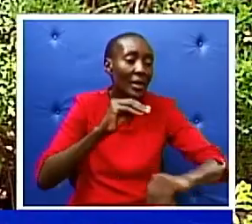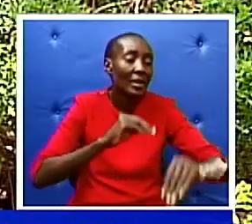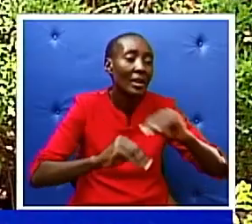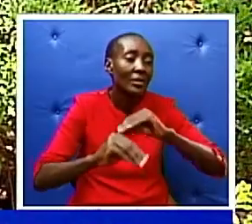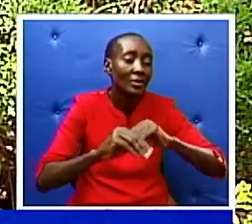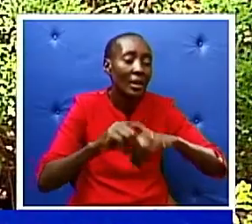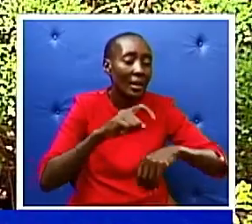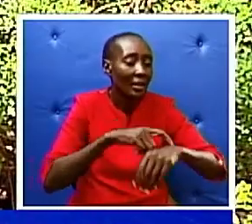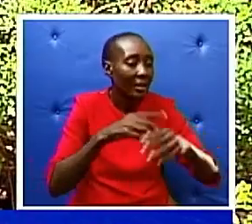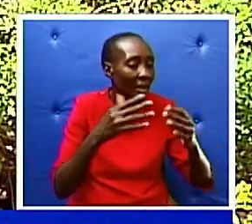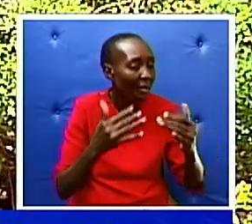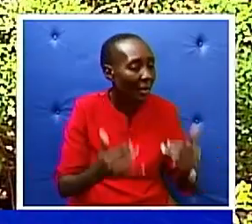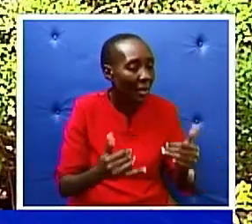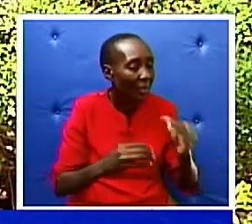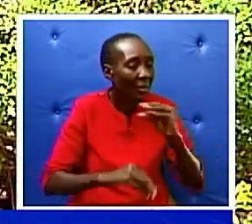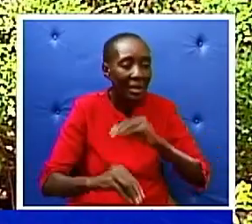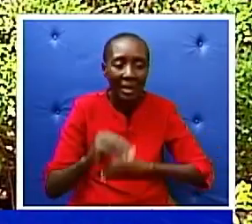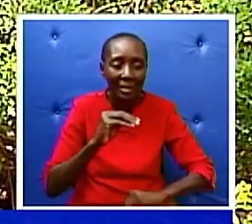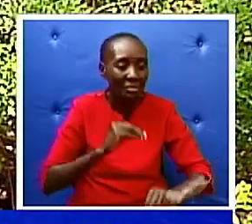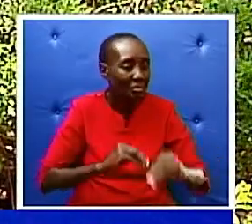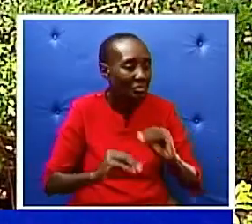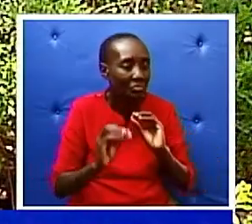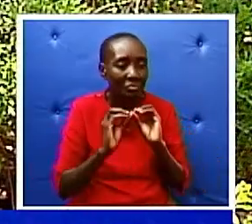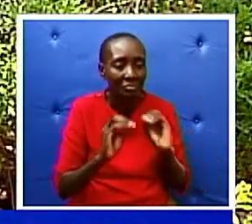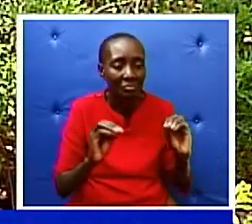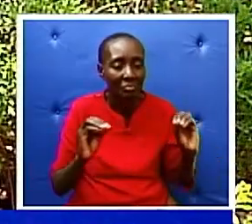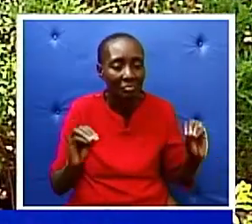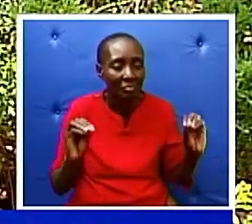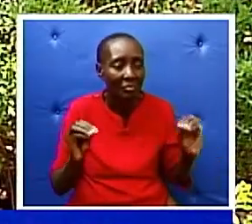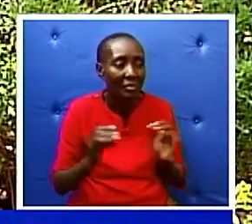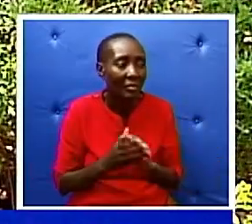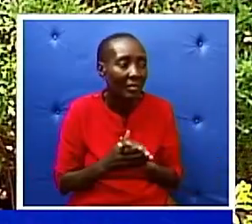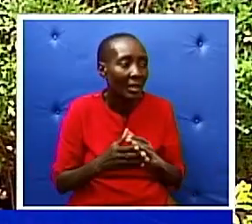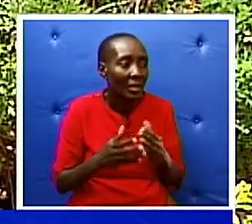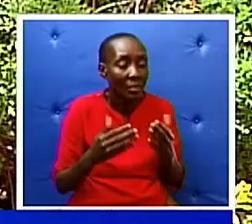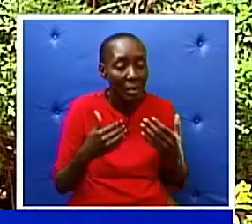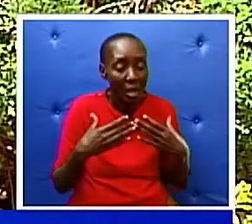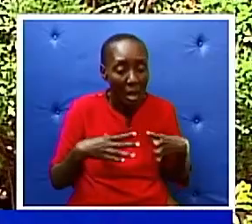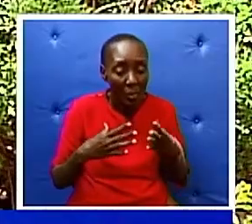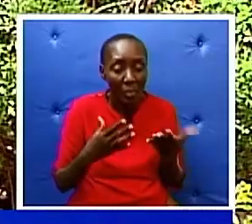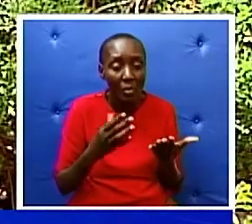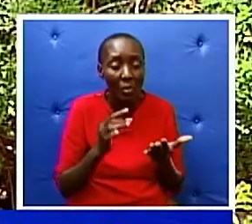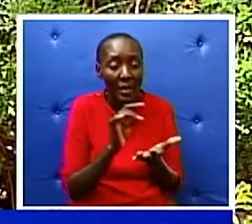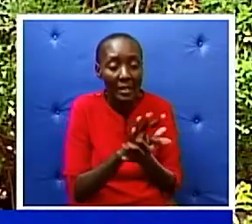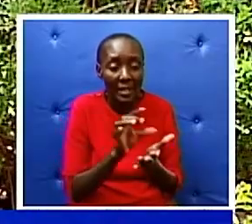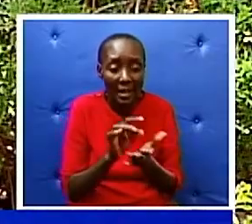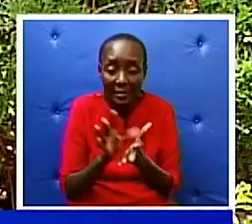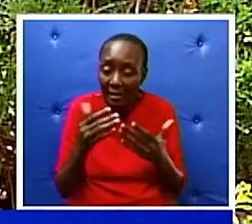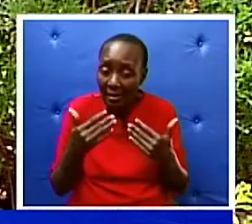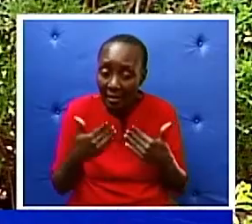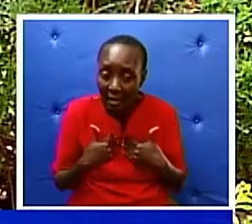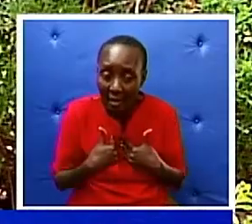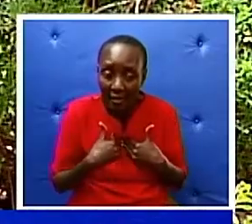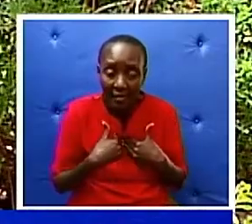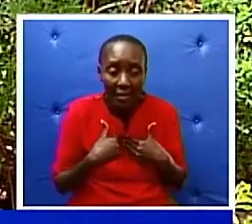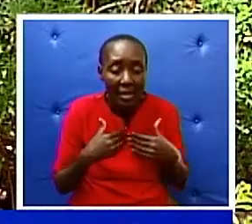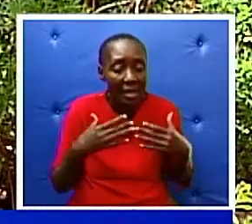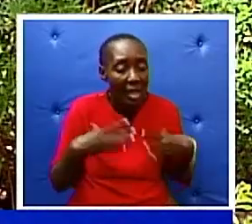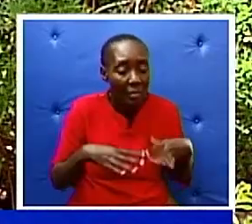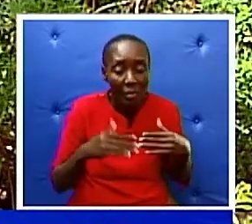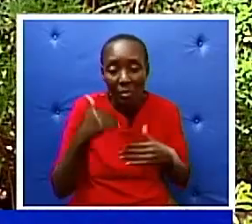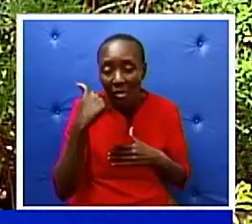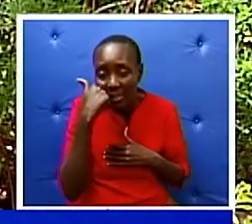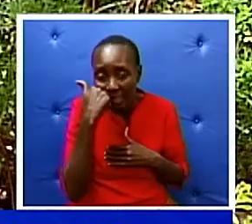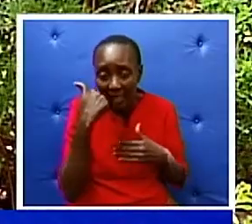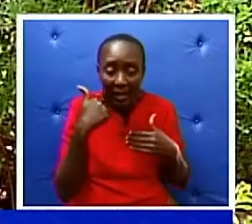of now, we are not in an election period. We have people without jobs. We have people who are sick. We